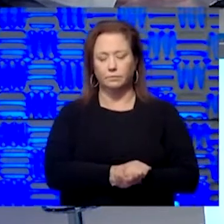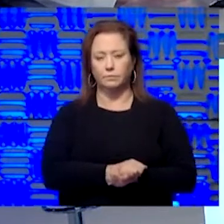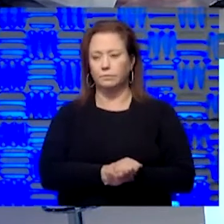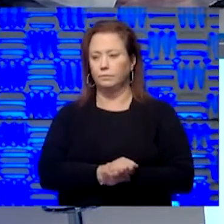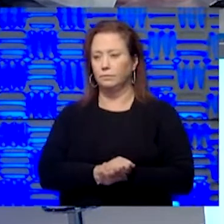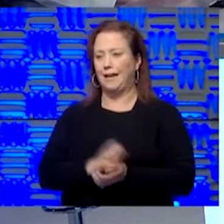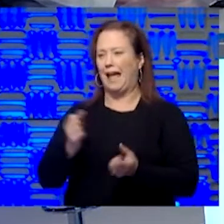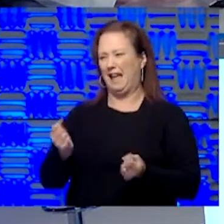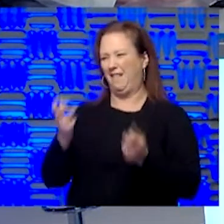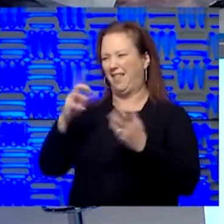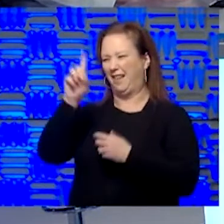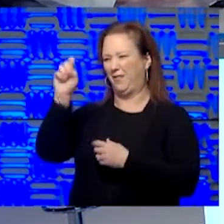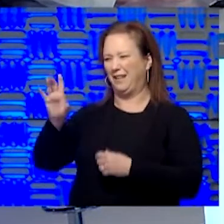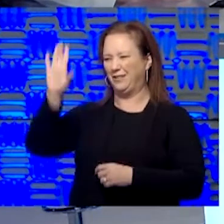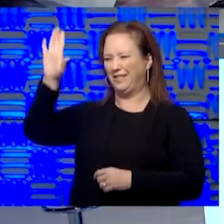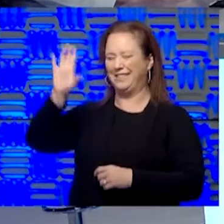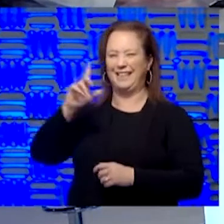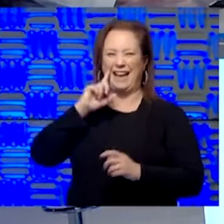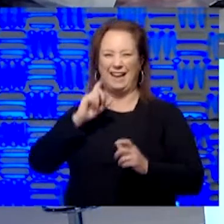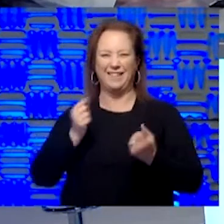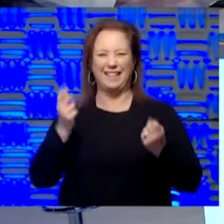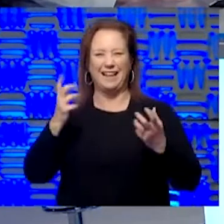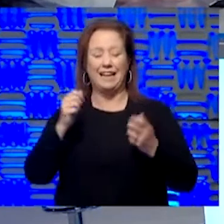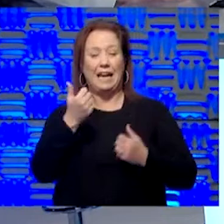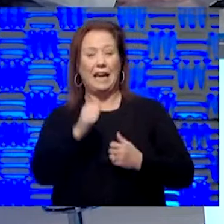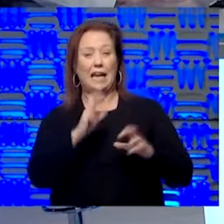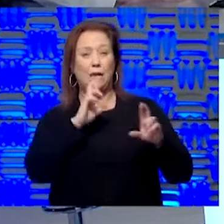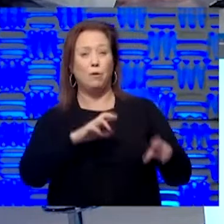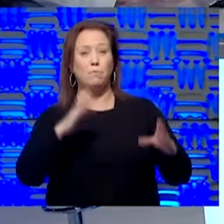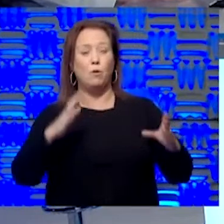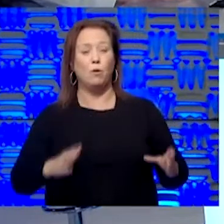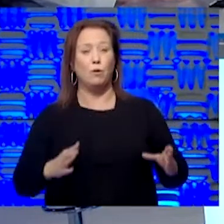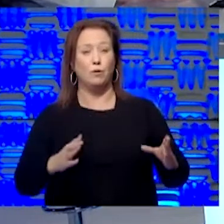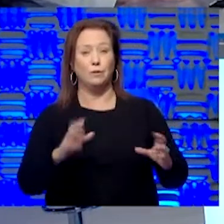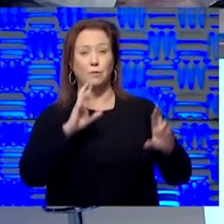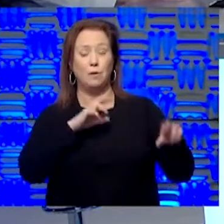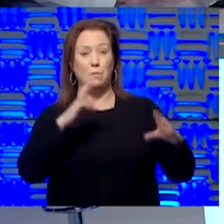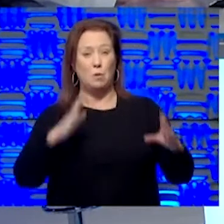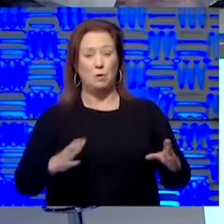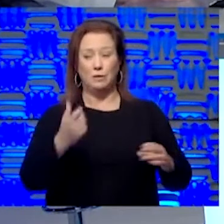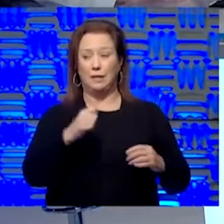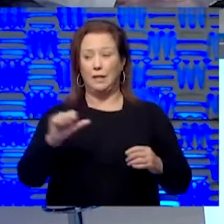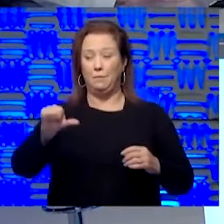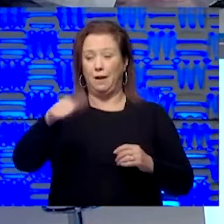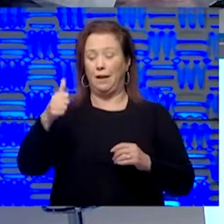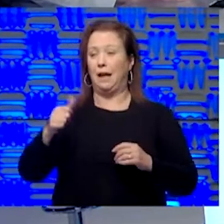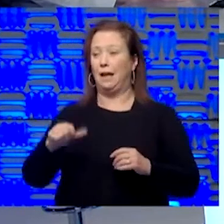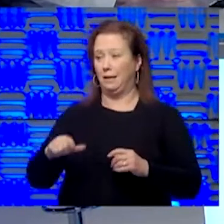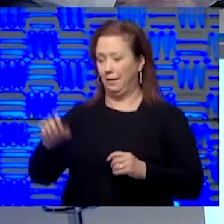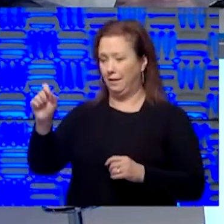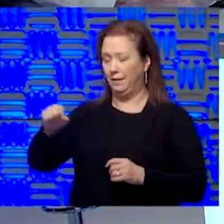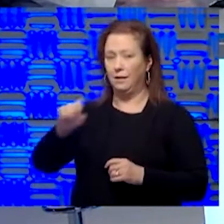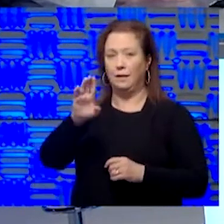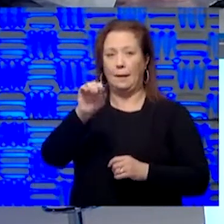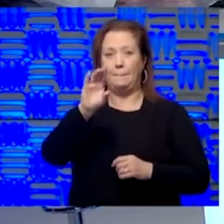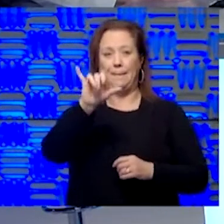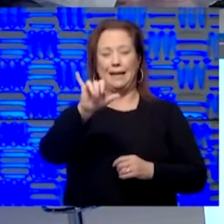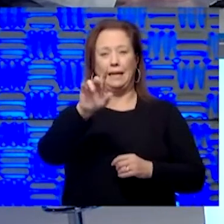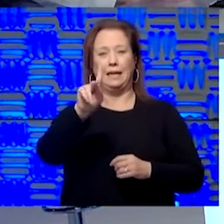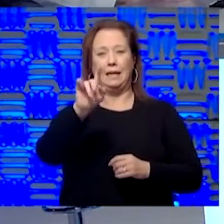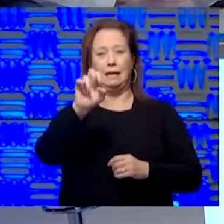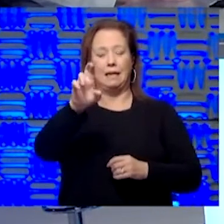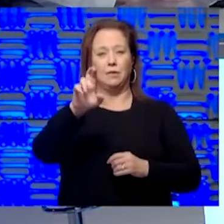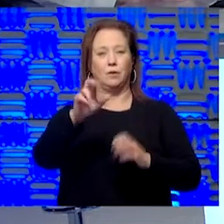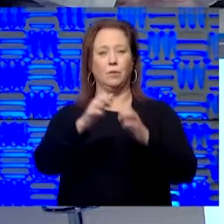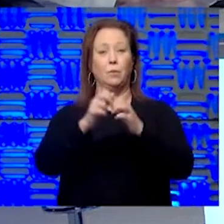Oh, I have lots of questions. Well, let's wait. Well, let's see. Any reporters out there in our media? Anybody else? Yes, Becky Kaiser.